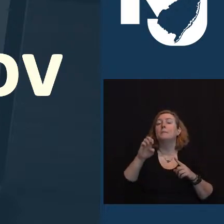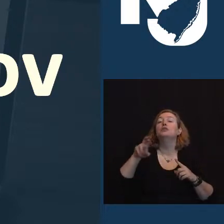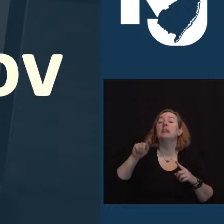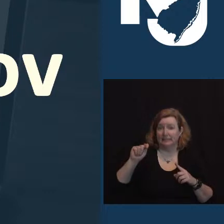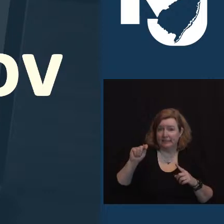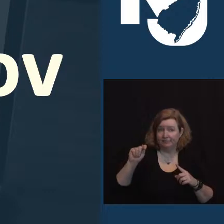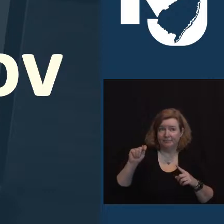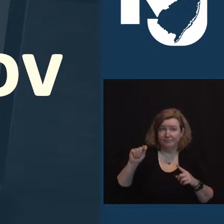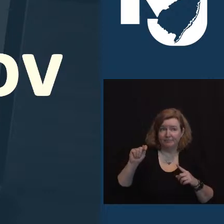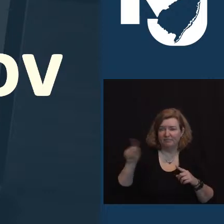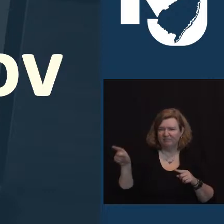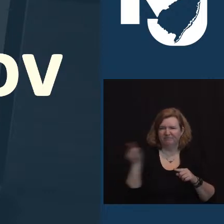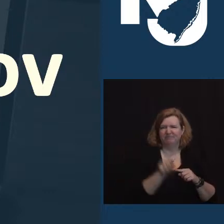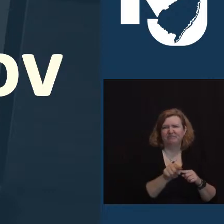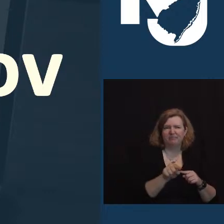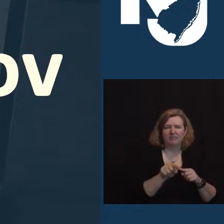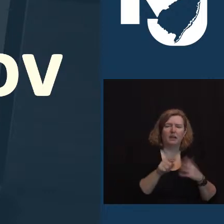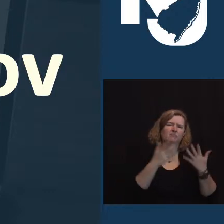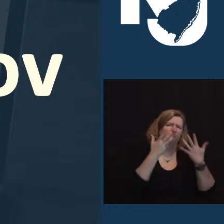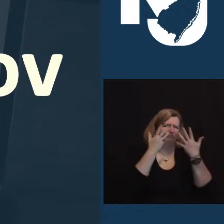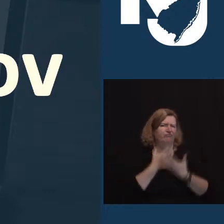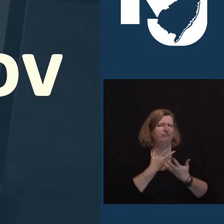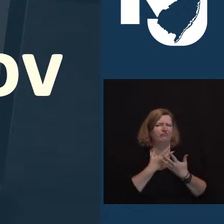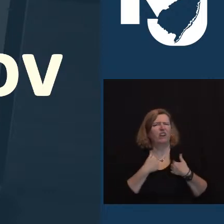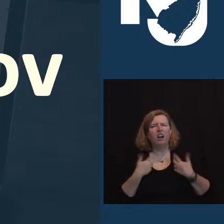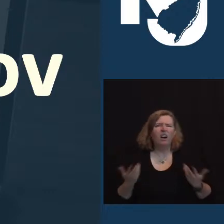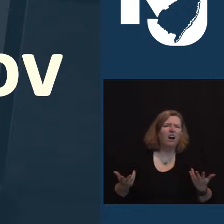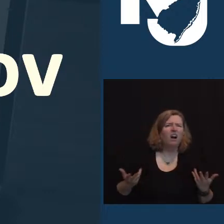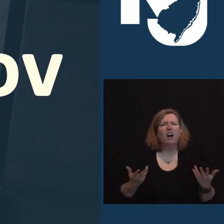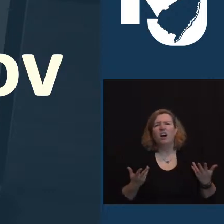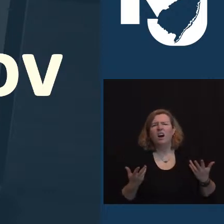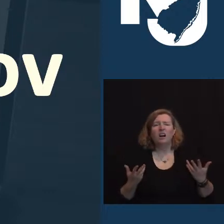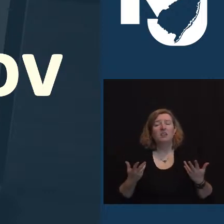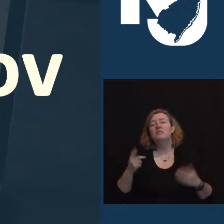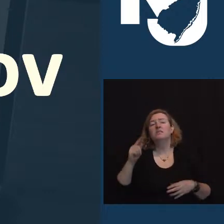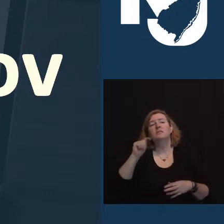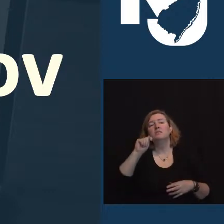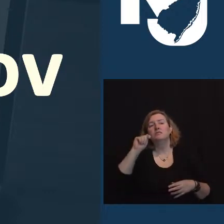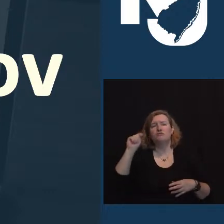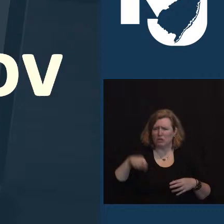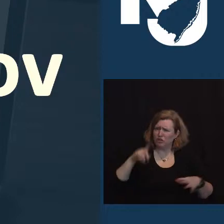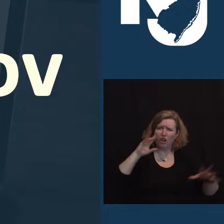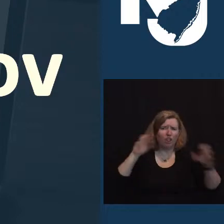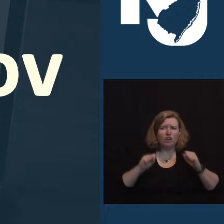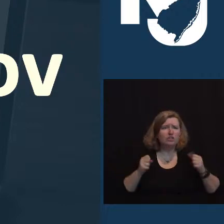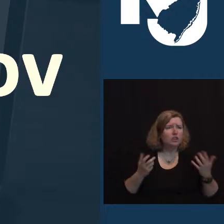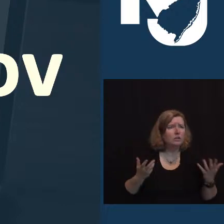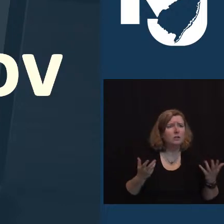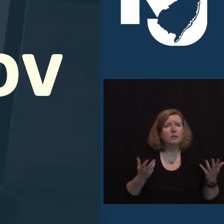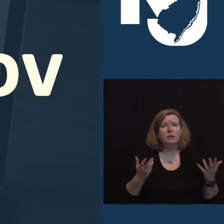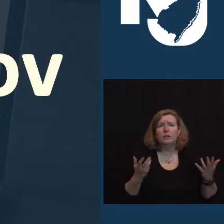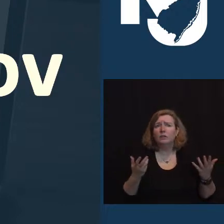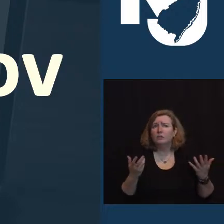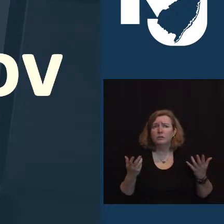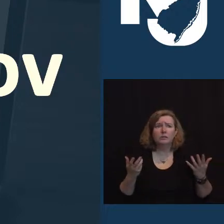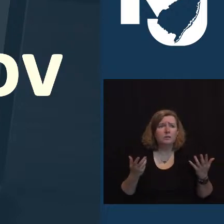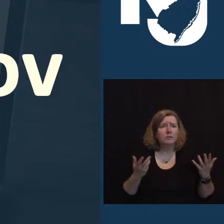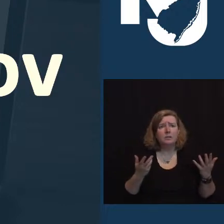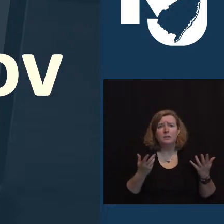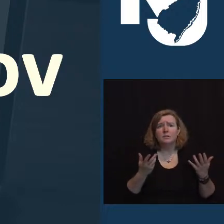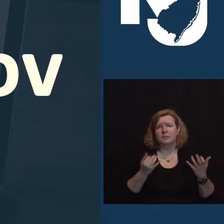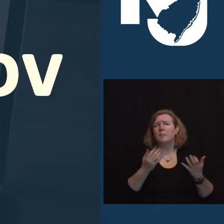team. And the Trenton Thunder were going to be part of a non-affiliated, undrafted league, which was still a